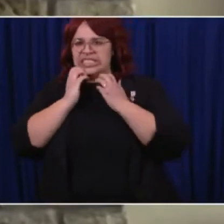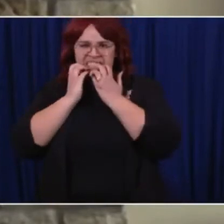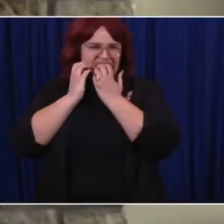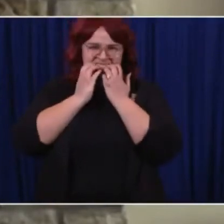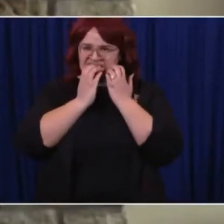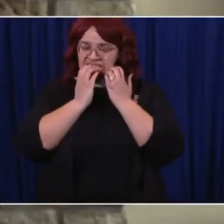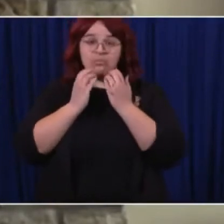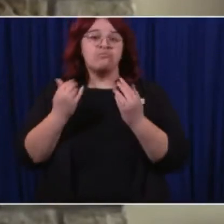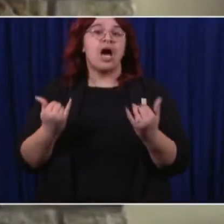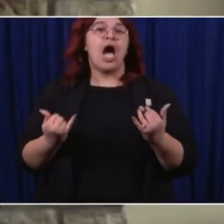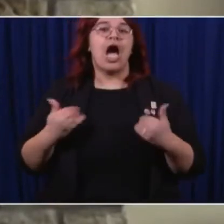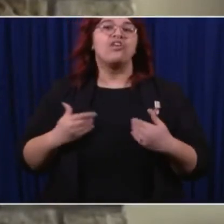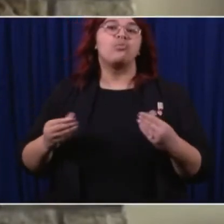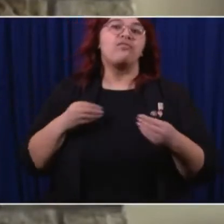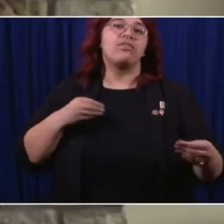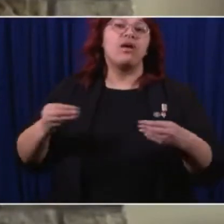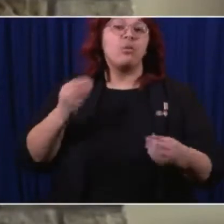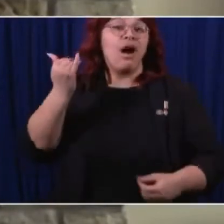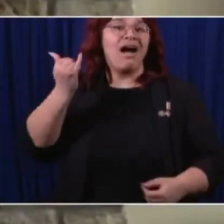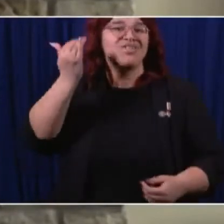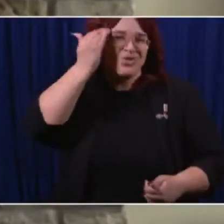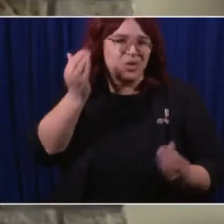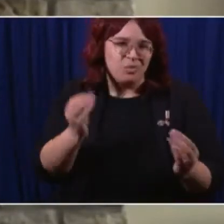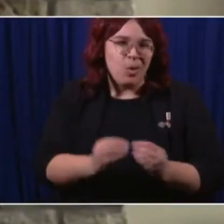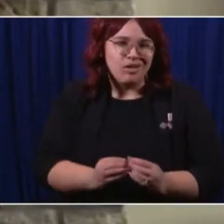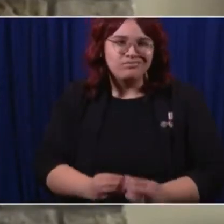Next question is from Alex Ebert at Bloomberg.